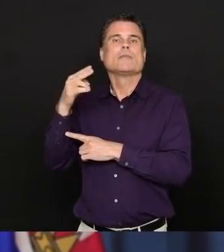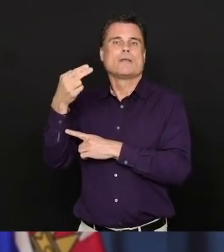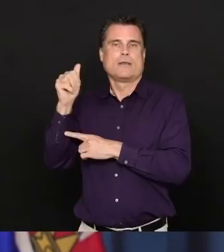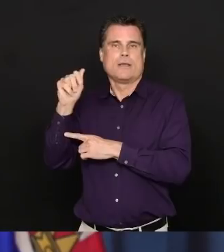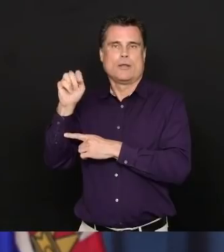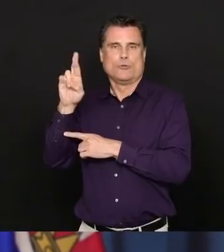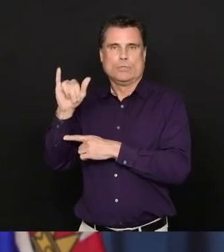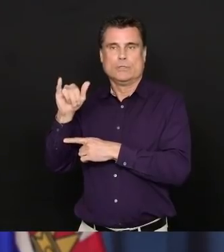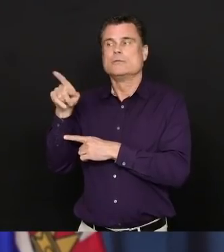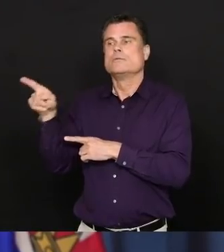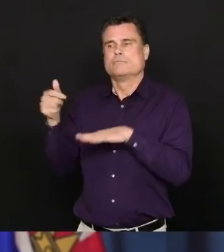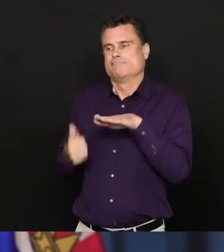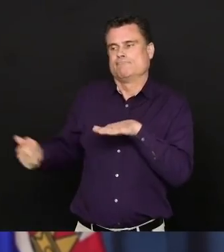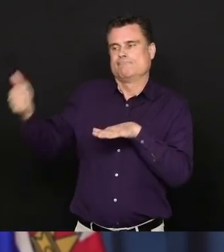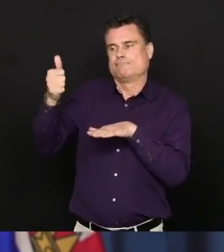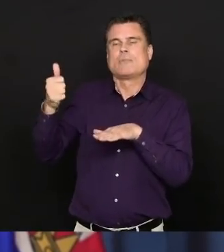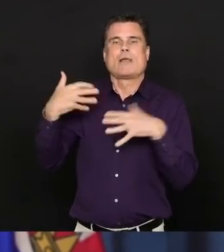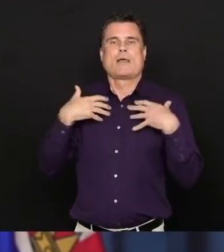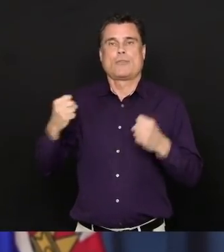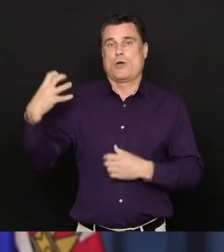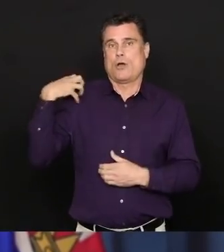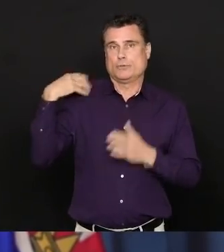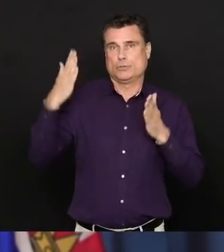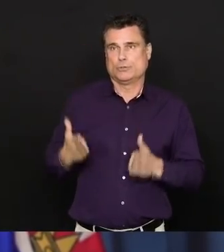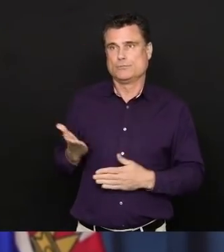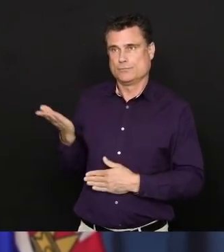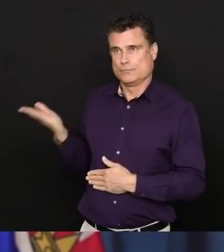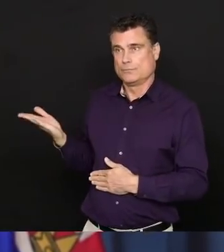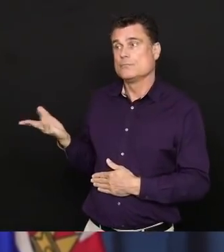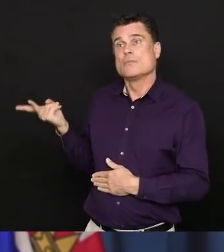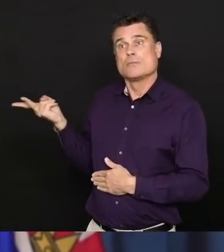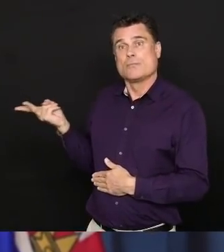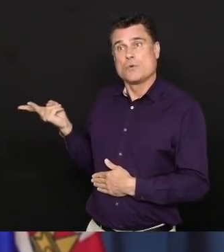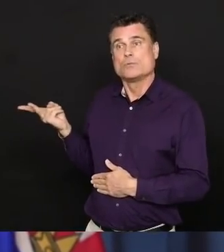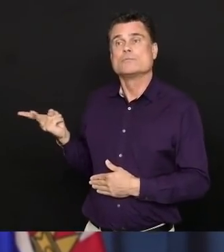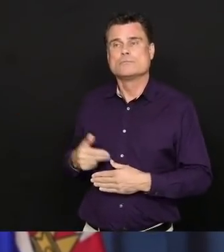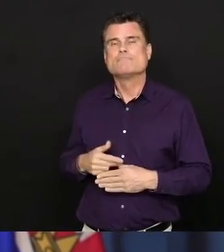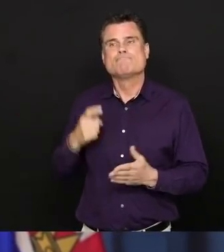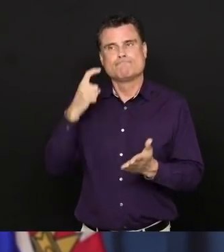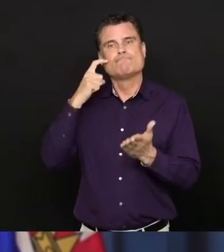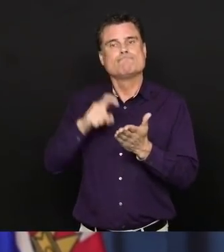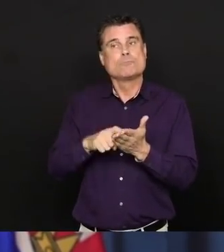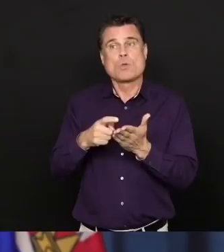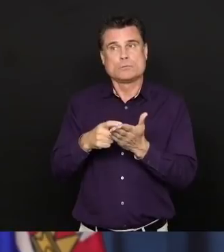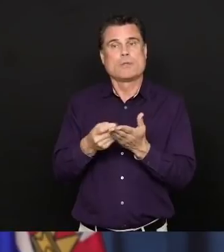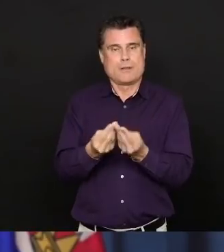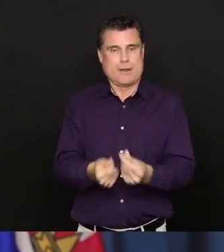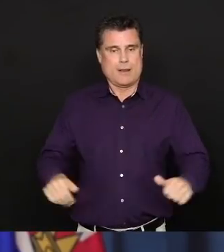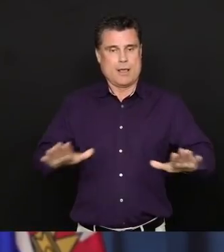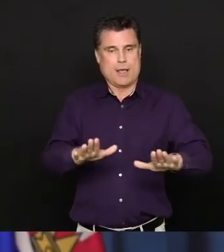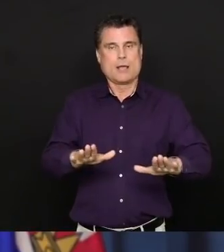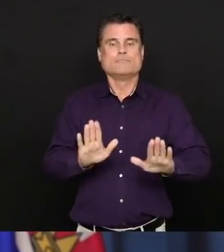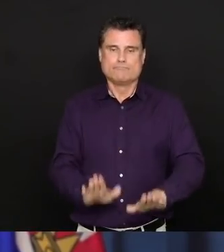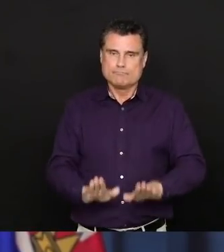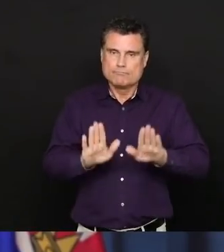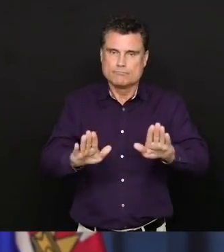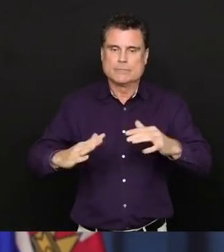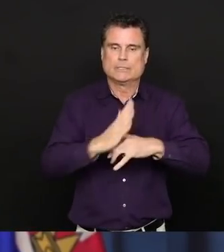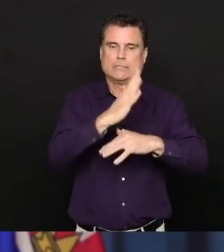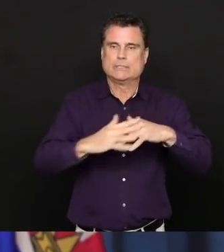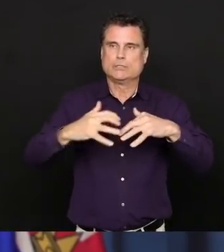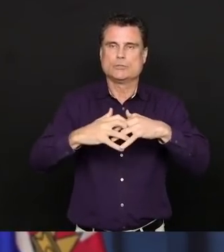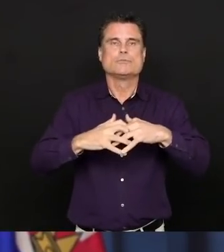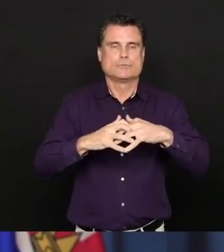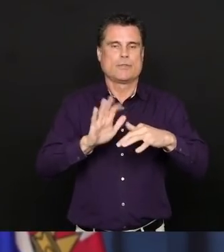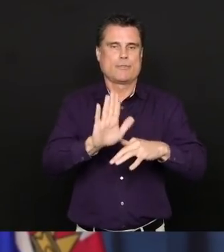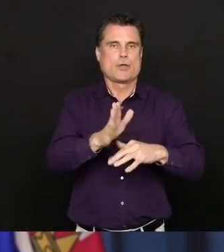I want to acknowledge that we're on the traditional territory of the Lekwungen-speaking people of the Songhees and the Esquimalt First